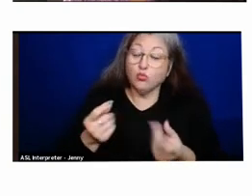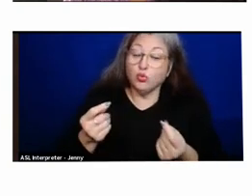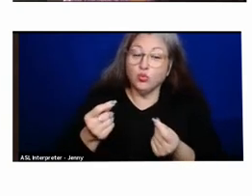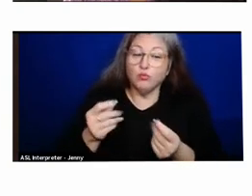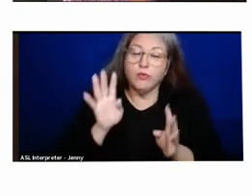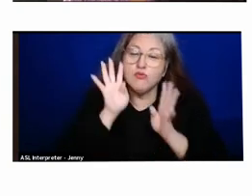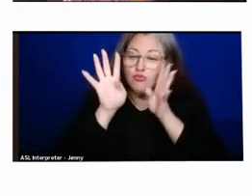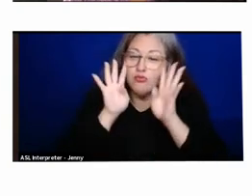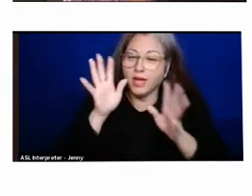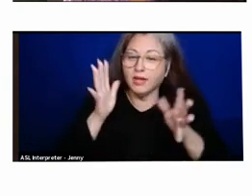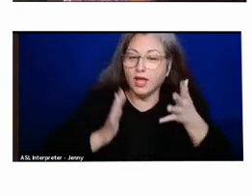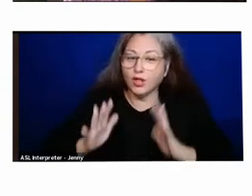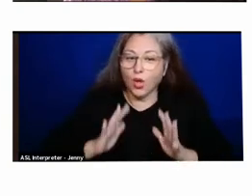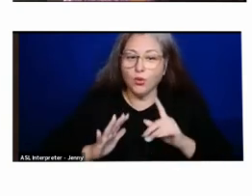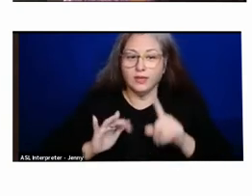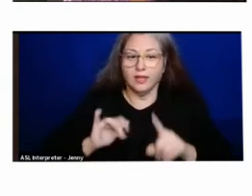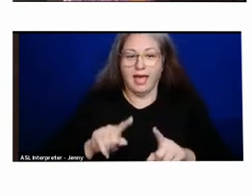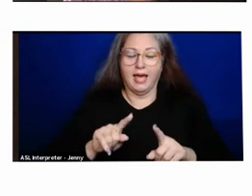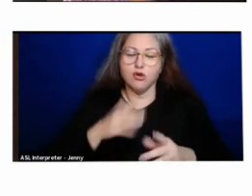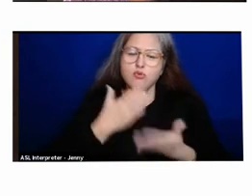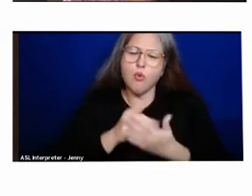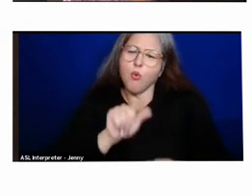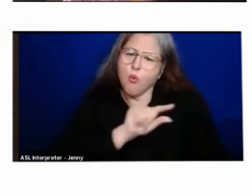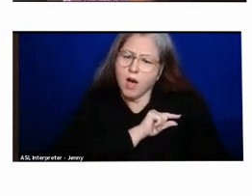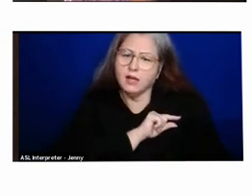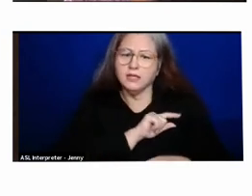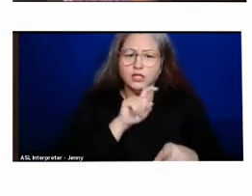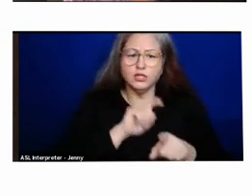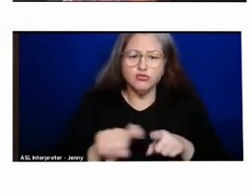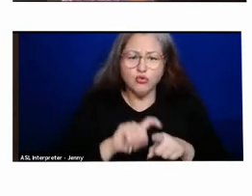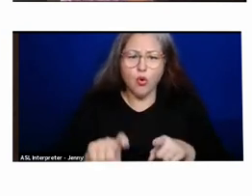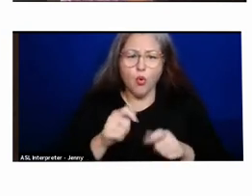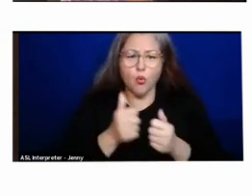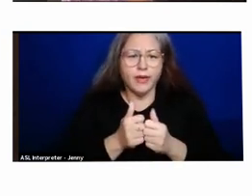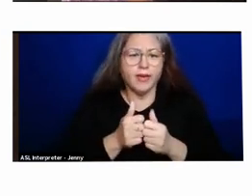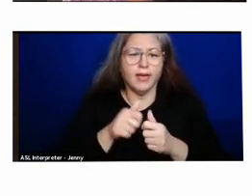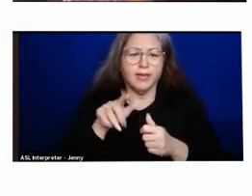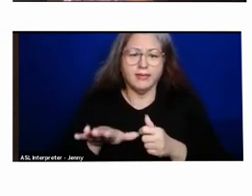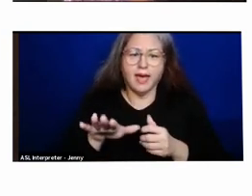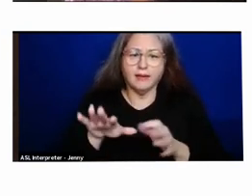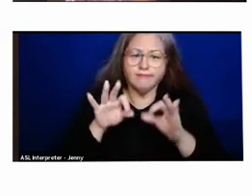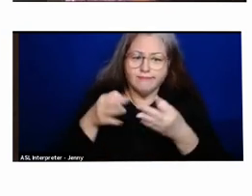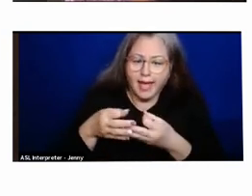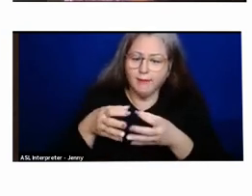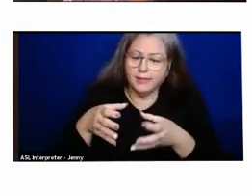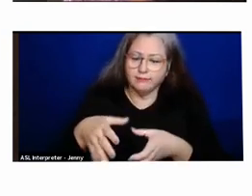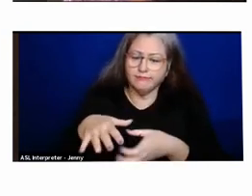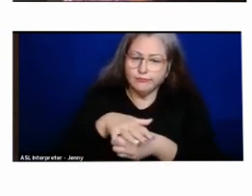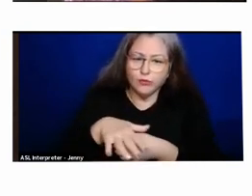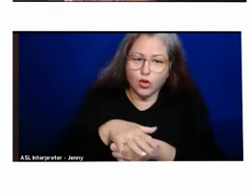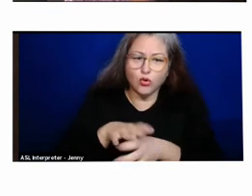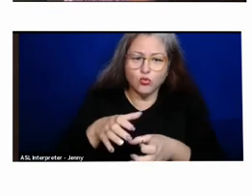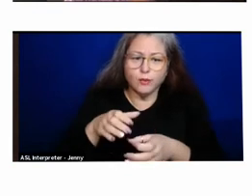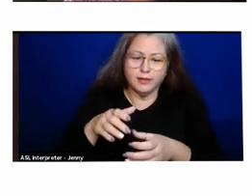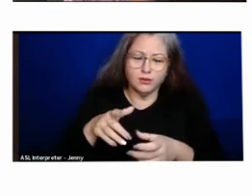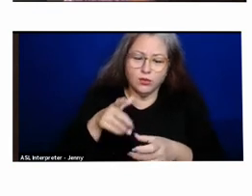clothes that is quality, sewn by a family tailor or a tailor that is in the neighborhood, and